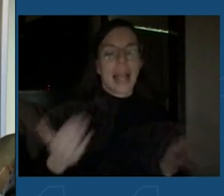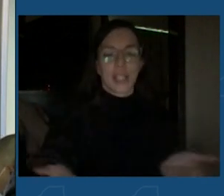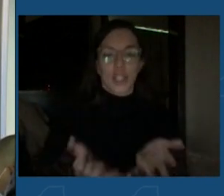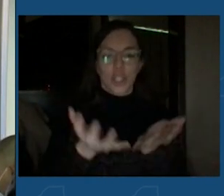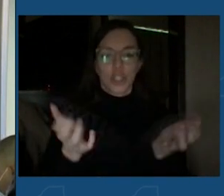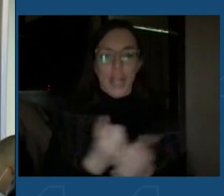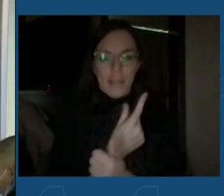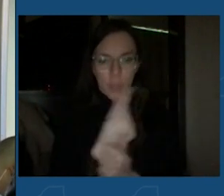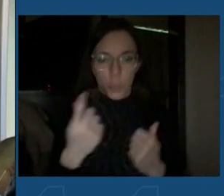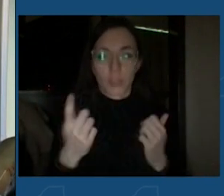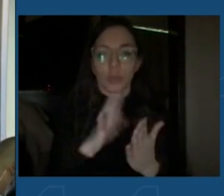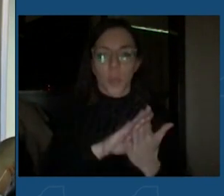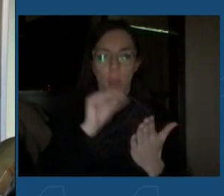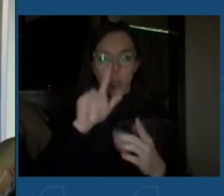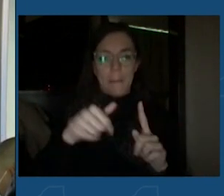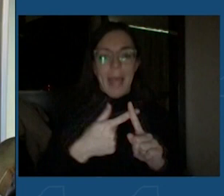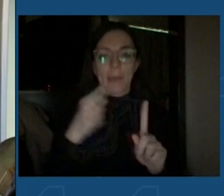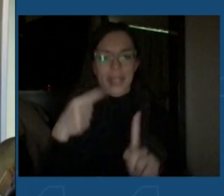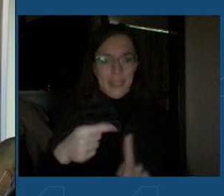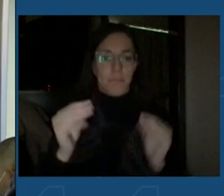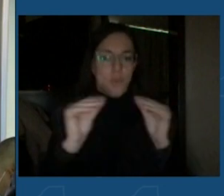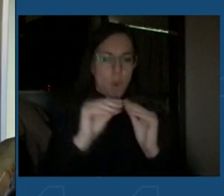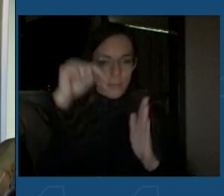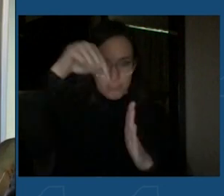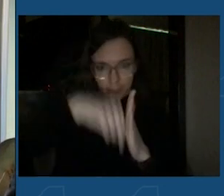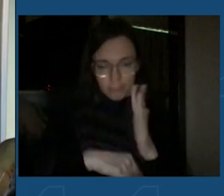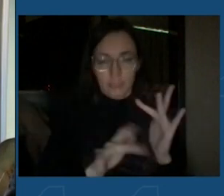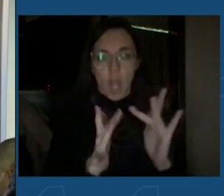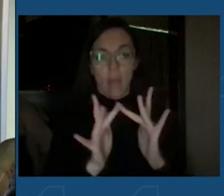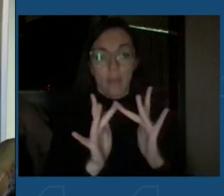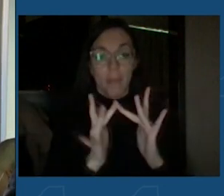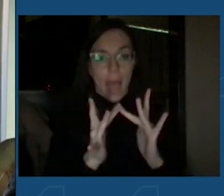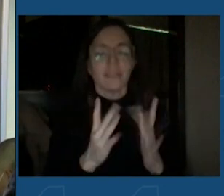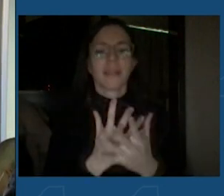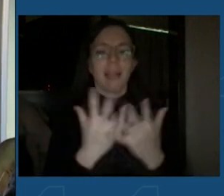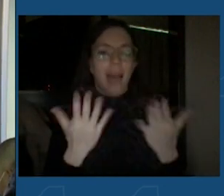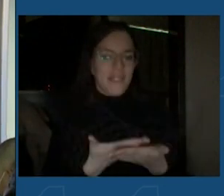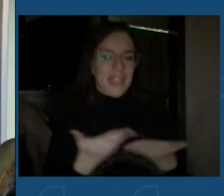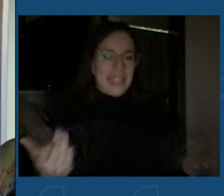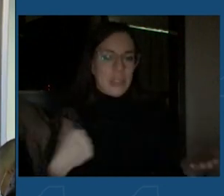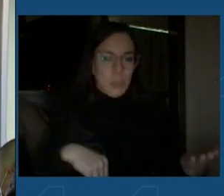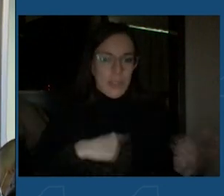learn about this online. There are all sorts of things we've already done. You can go to